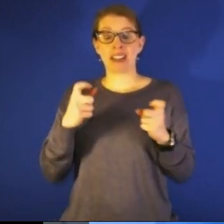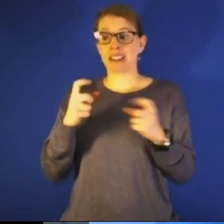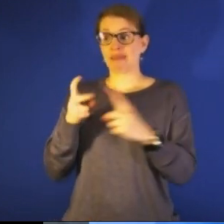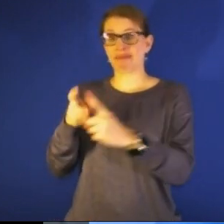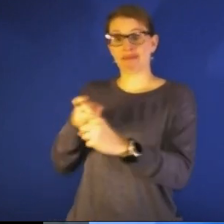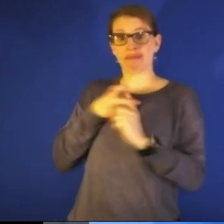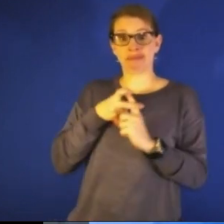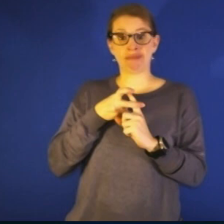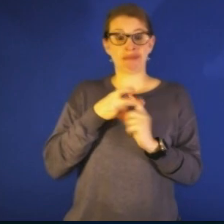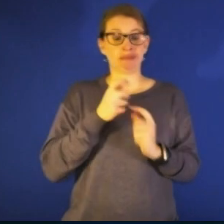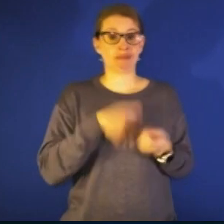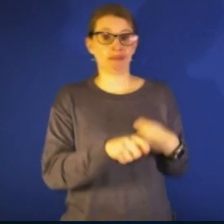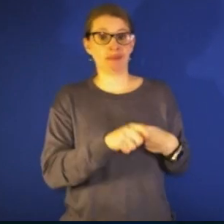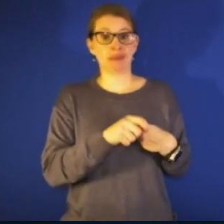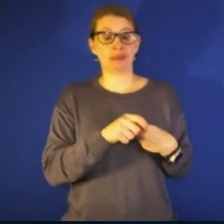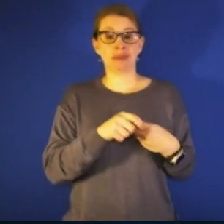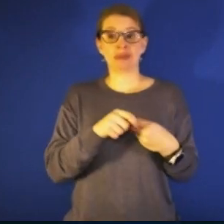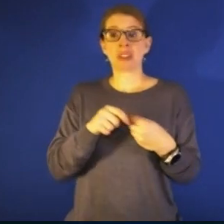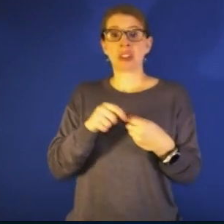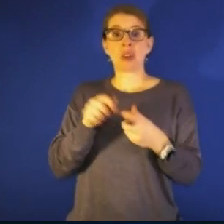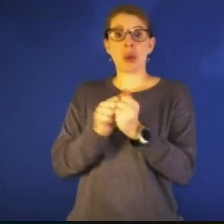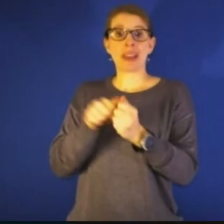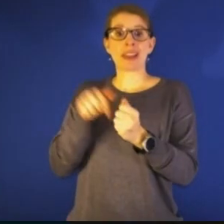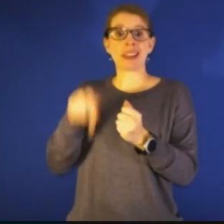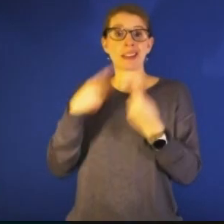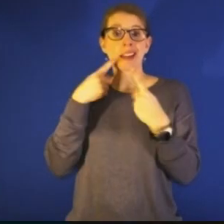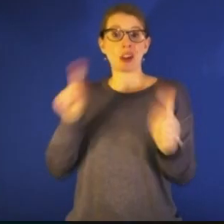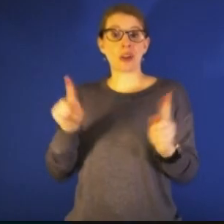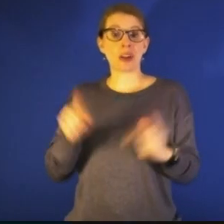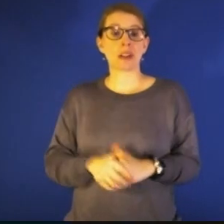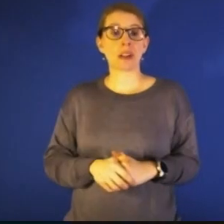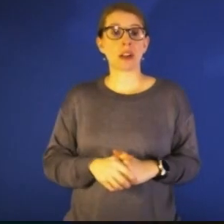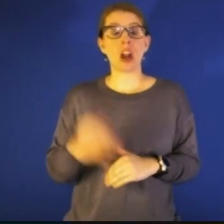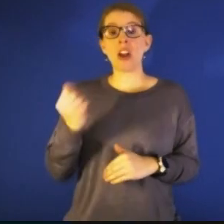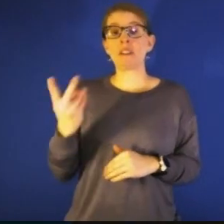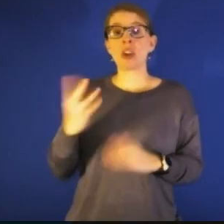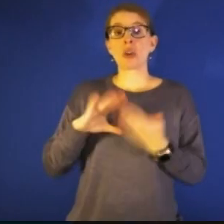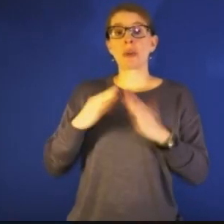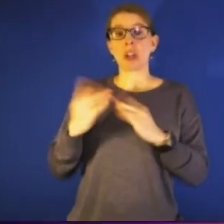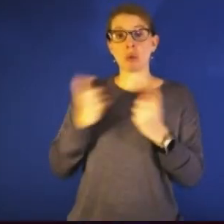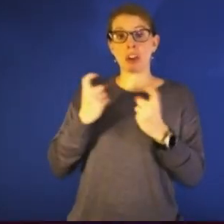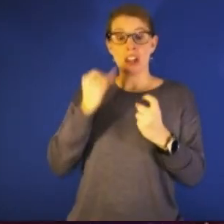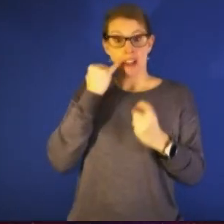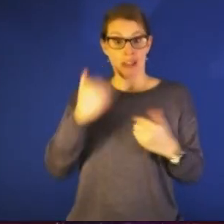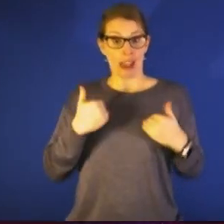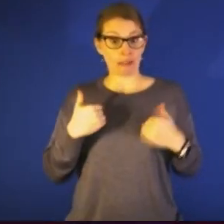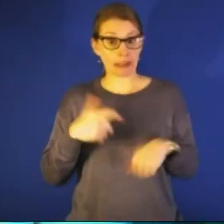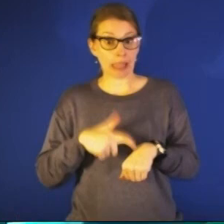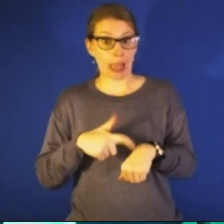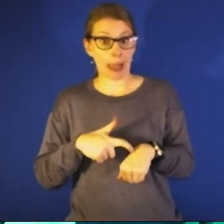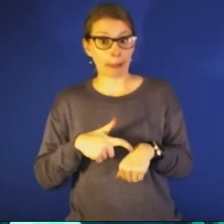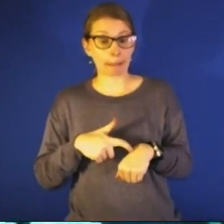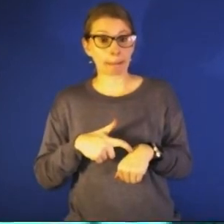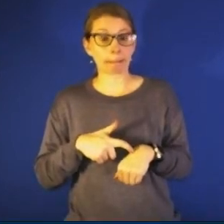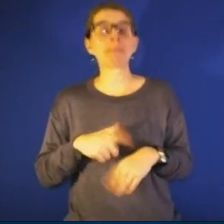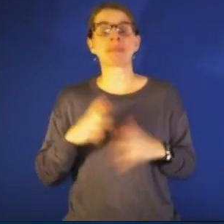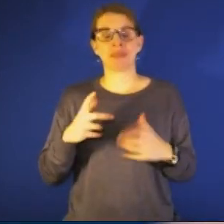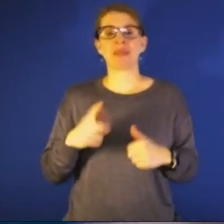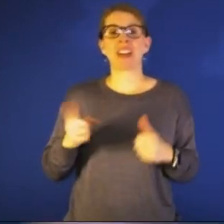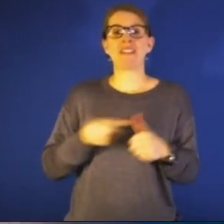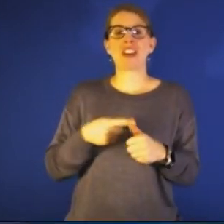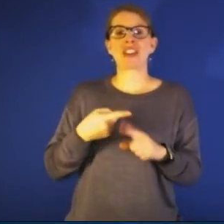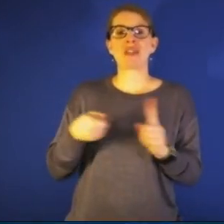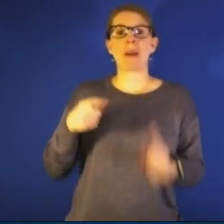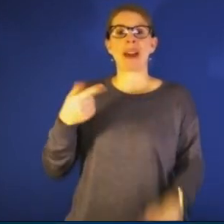declaration. Yeah. I'd like to get to a few community questions if we Please. all have time. And the first one's from Glenn, and I'm